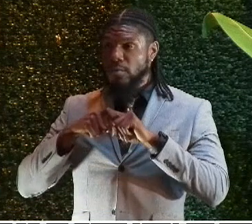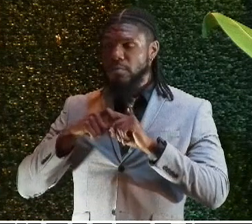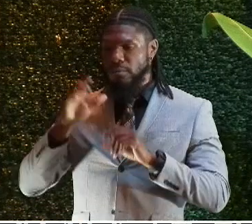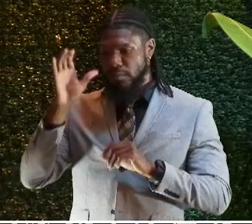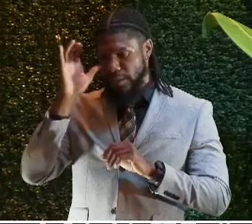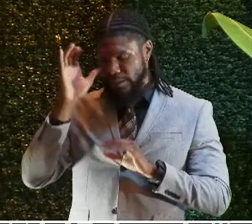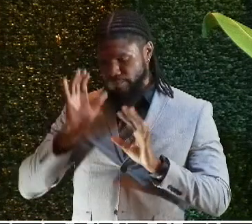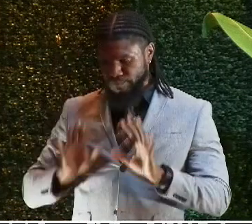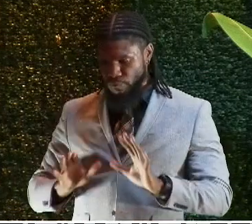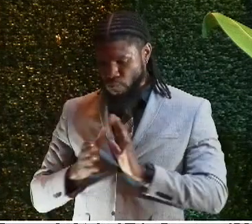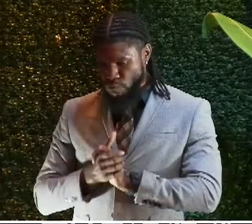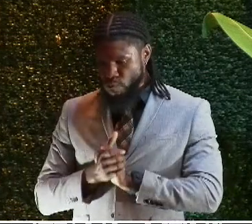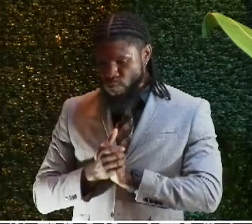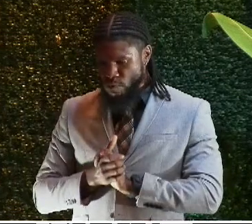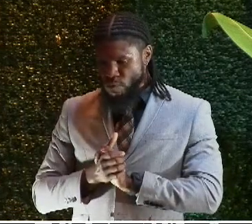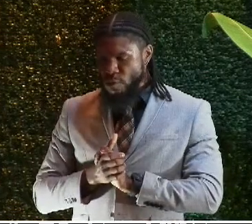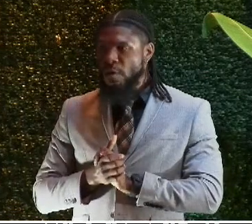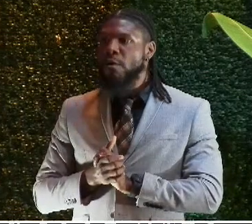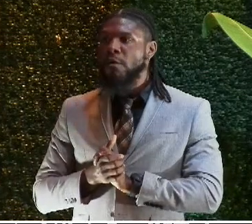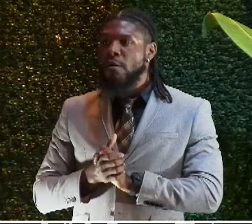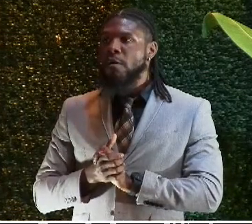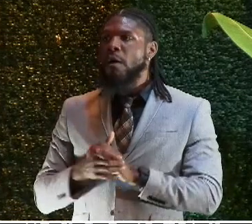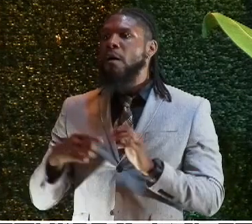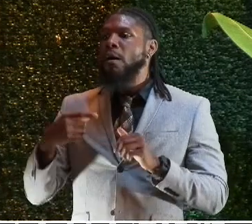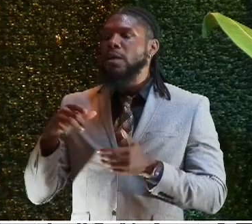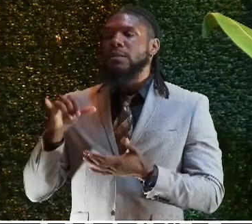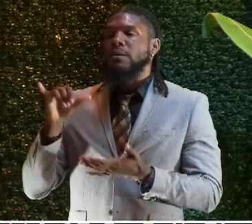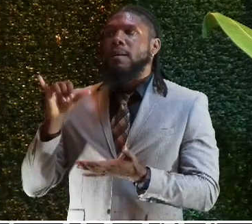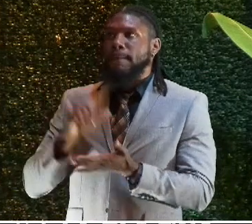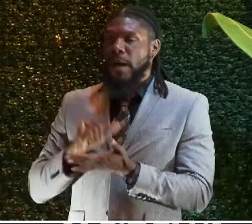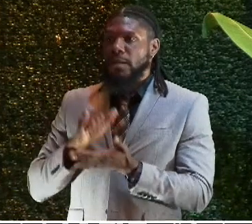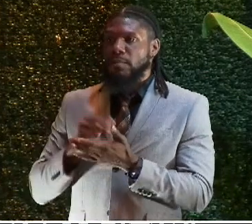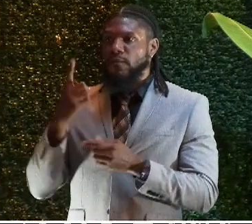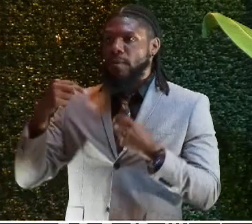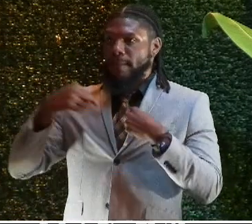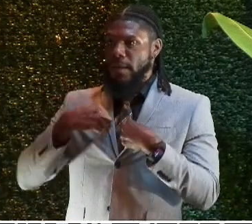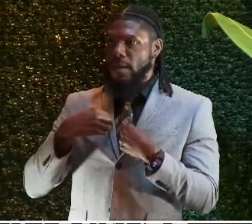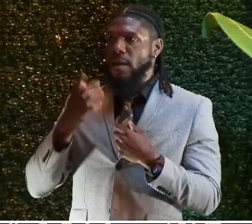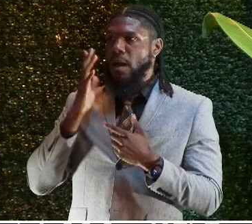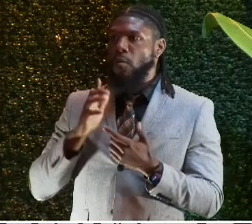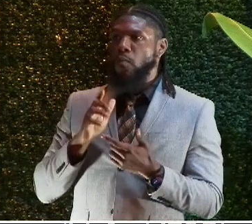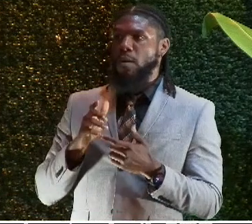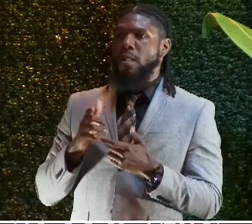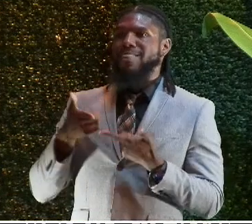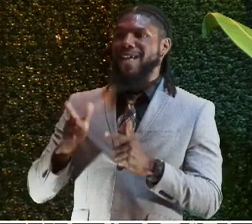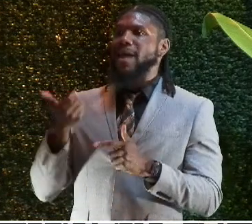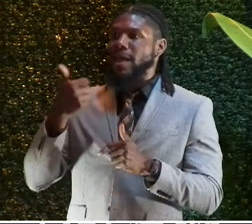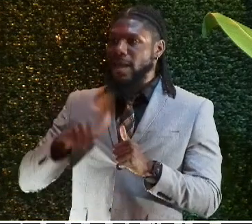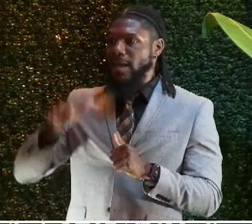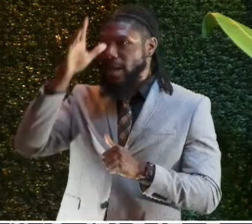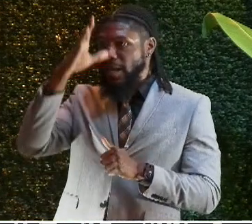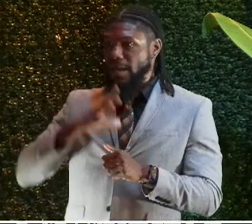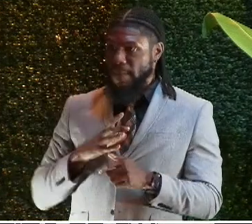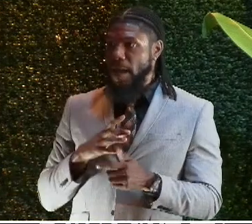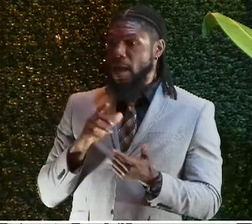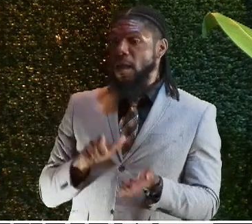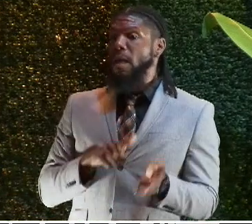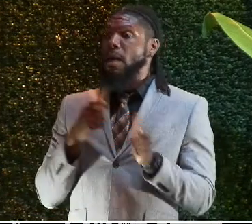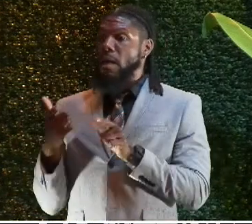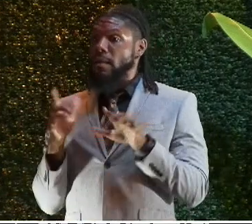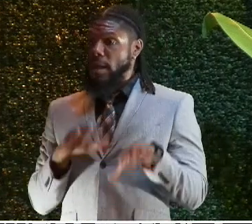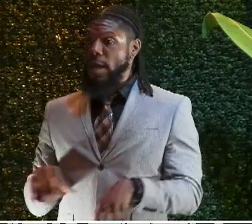there's no way that I'm going to hand any man the wheel that does not have a better sense of direction than I